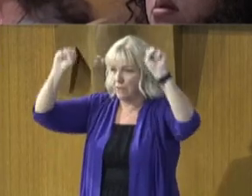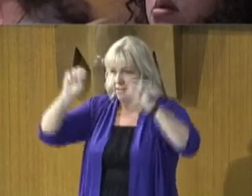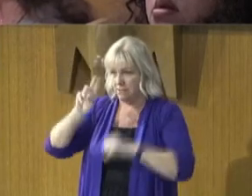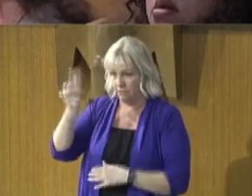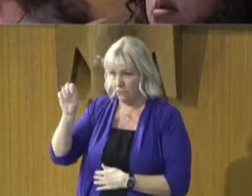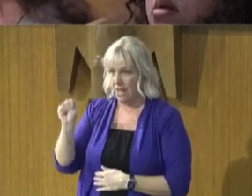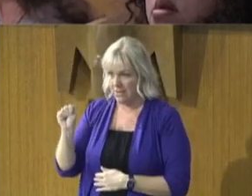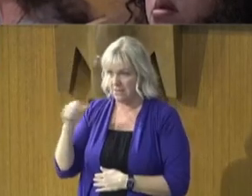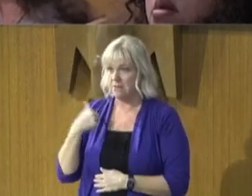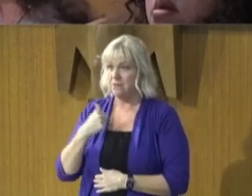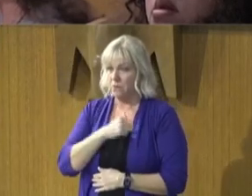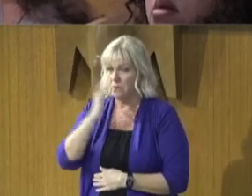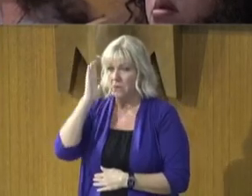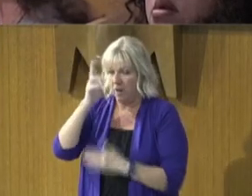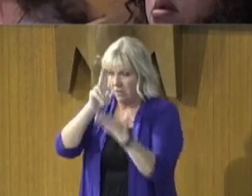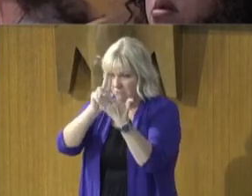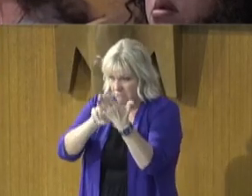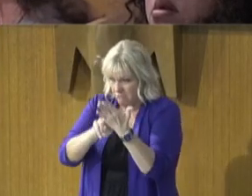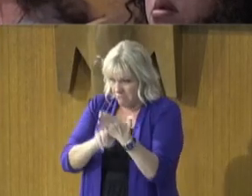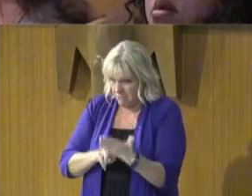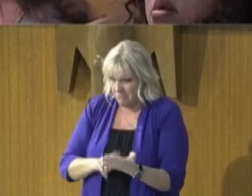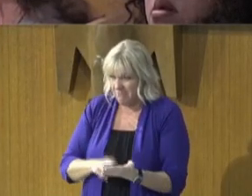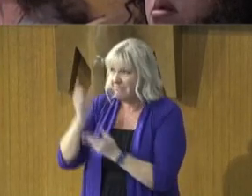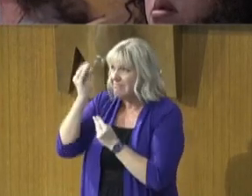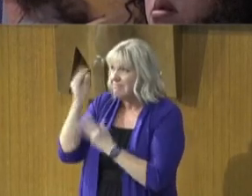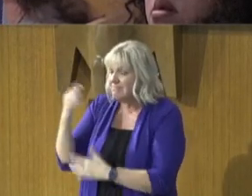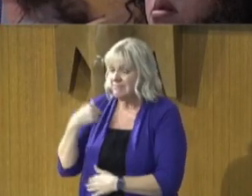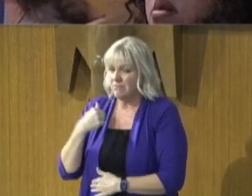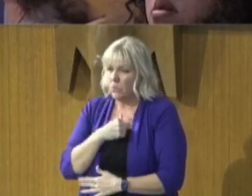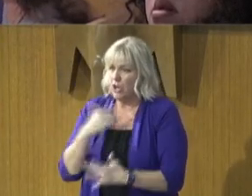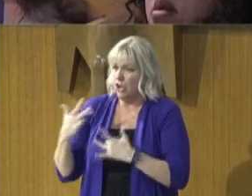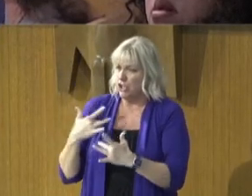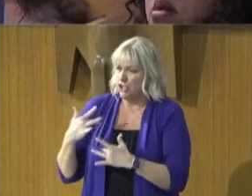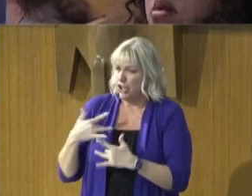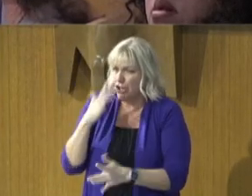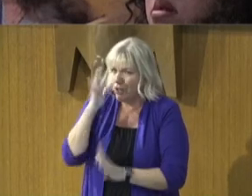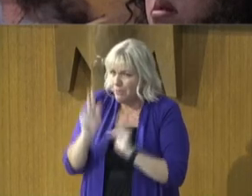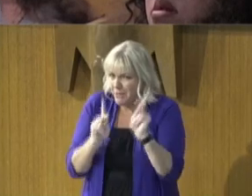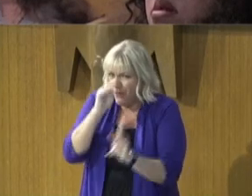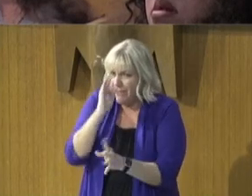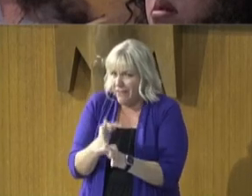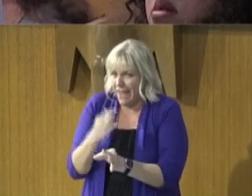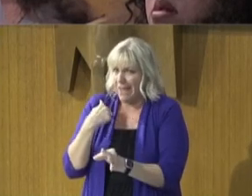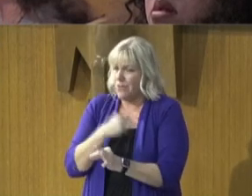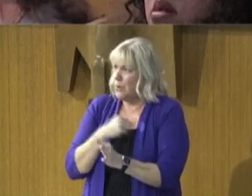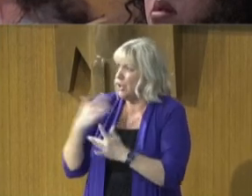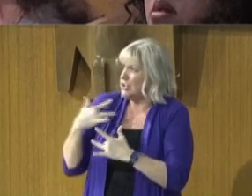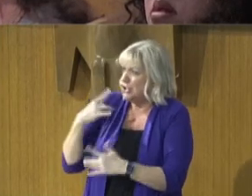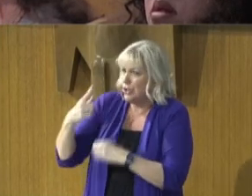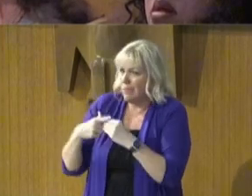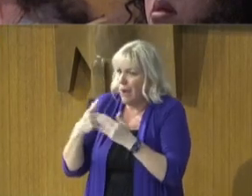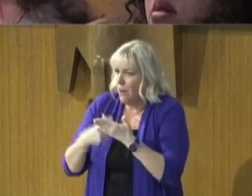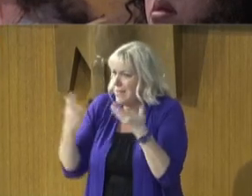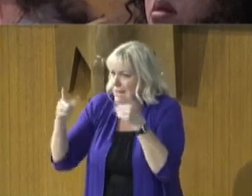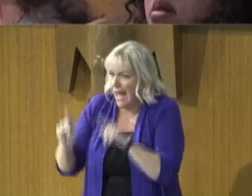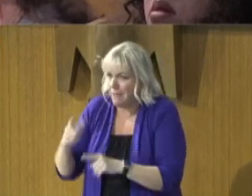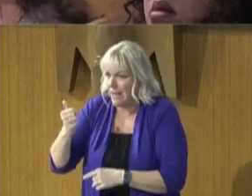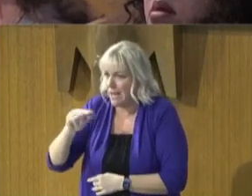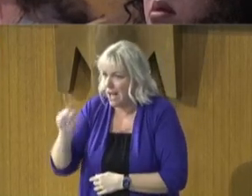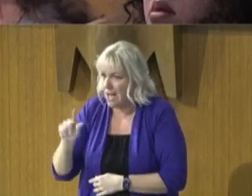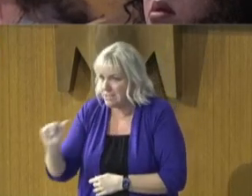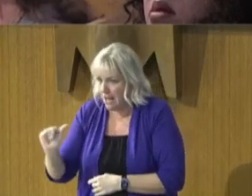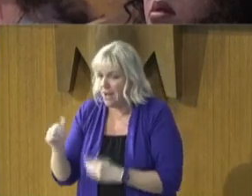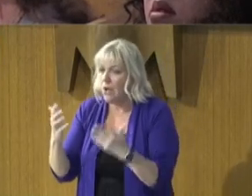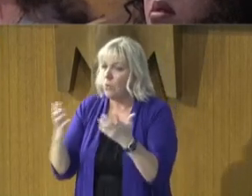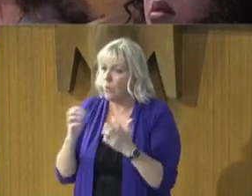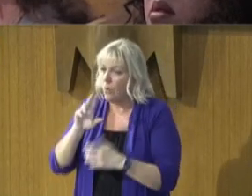are talking about how we are deeply concerned as people of faith about the humanitarian crisis in Gaza. We are asking the U.S. government to stop